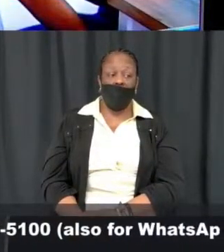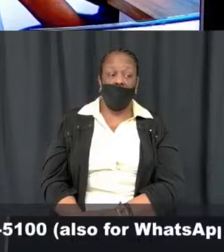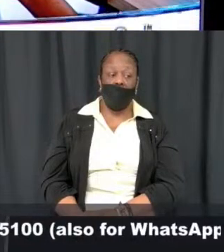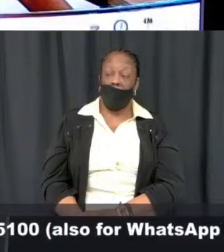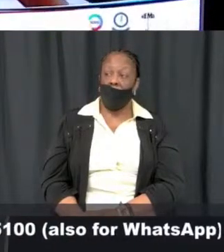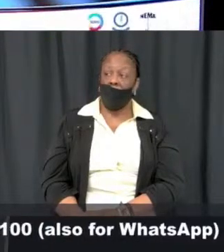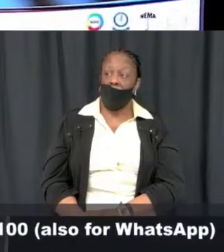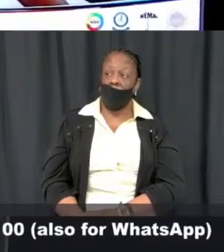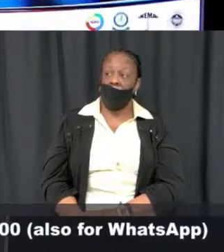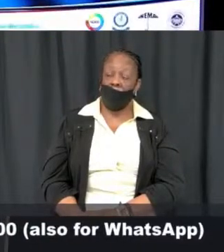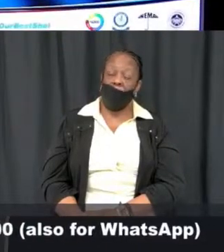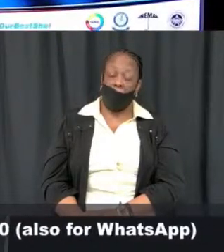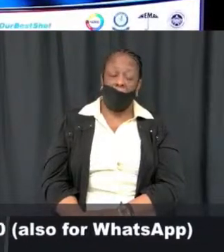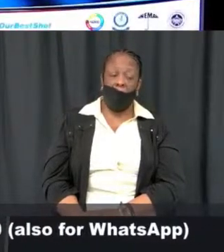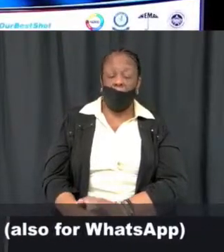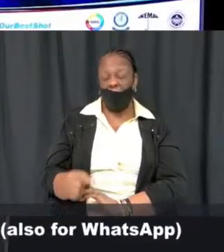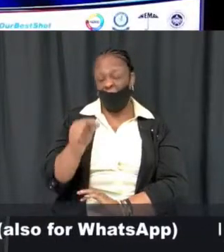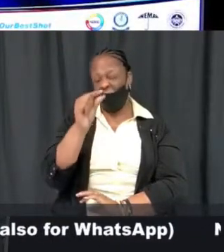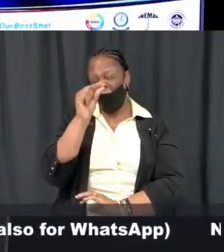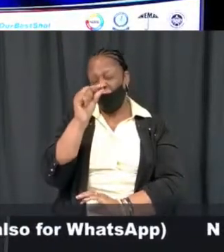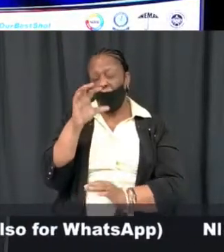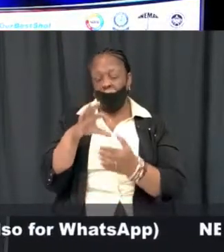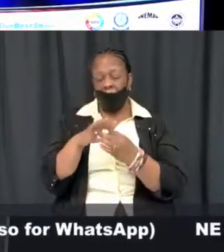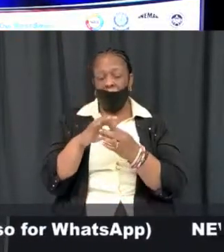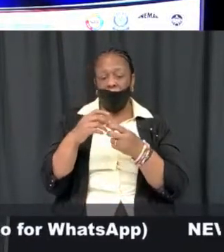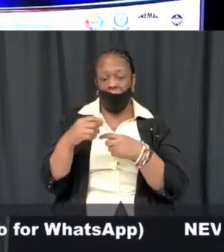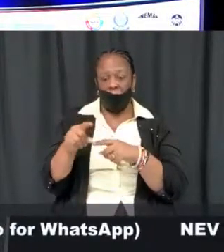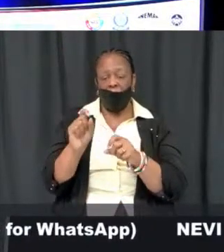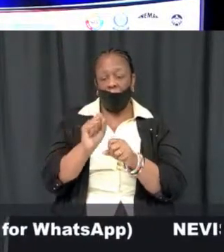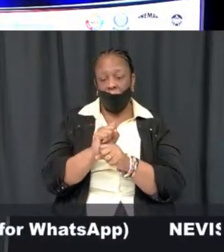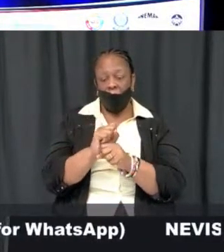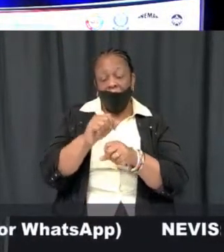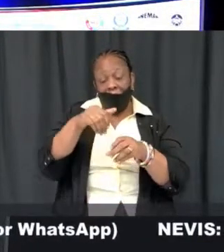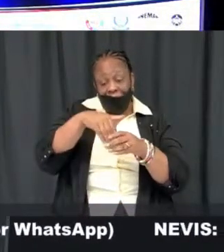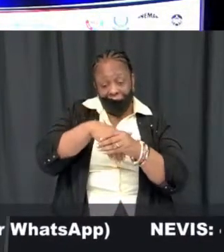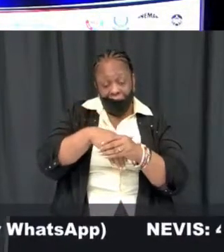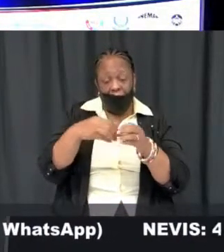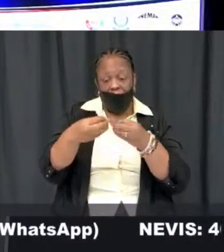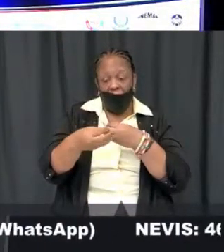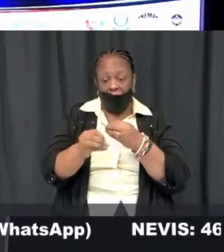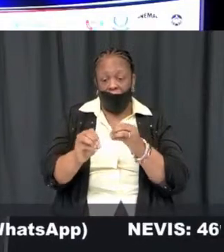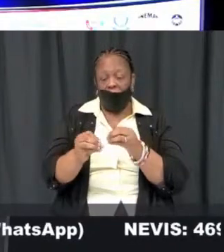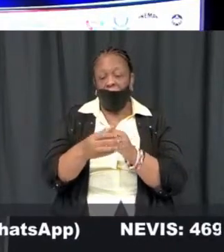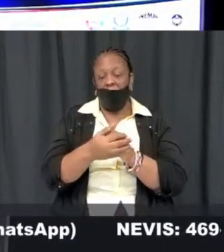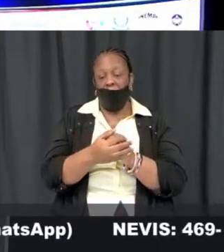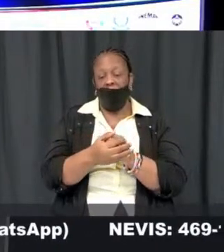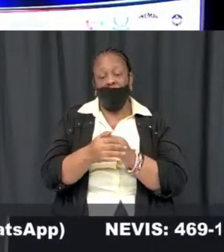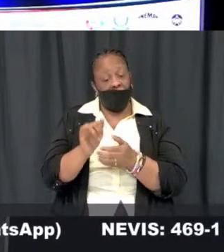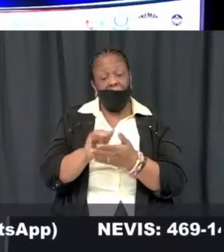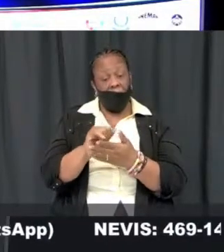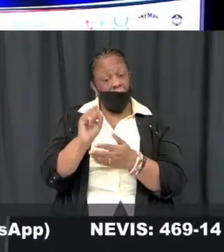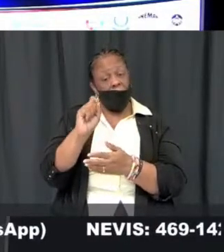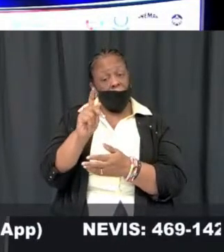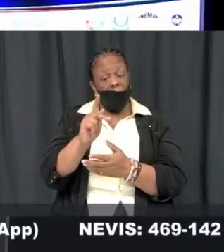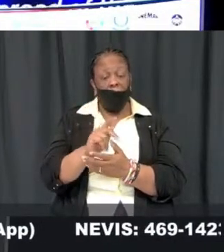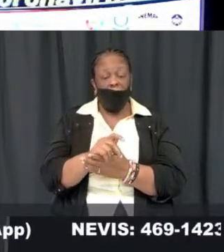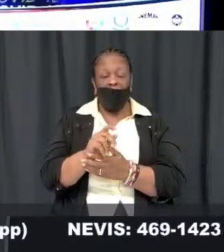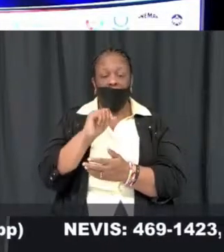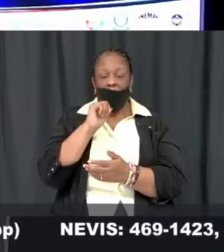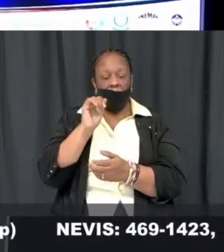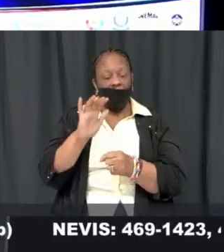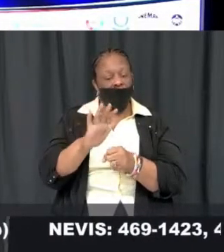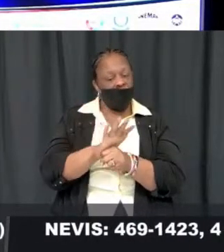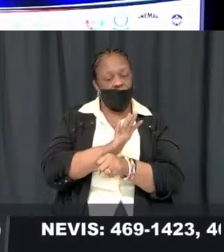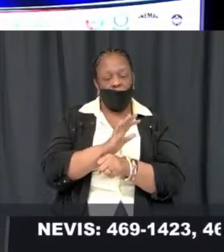time that would have to access that office, and it is quite appropriate for